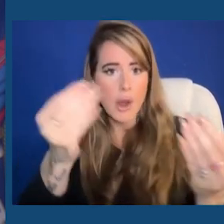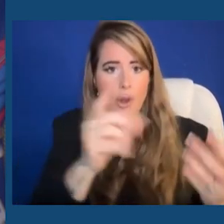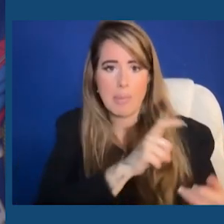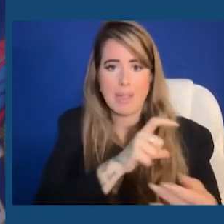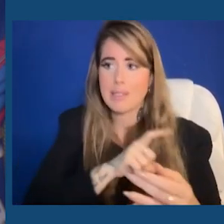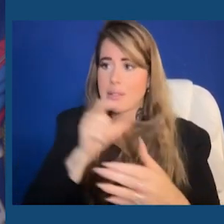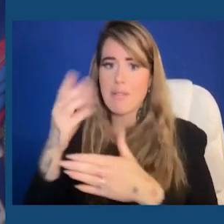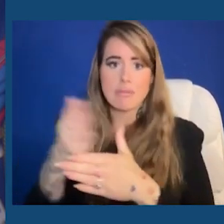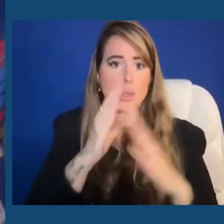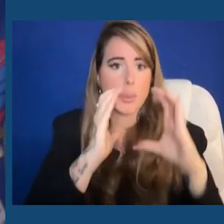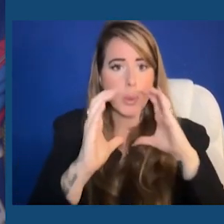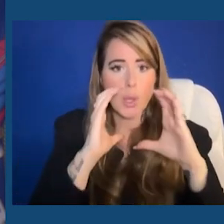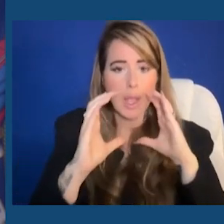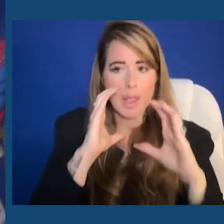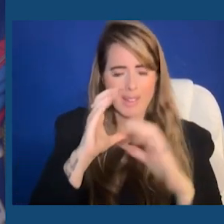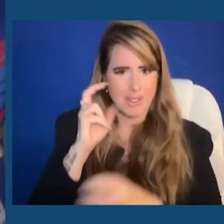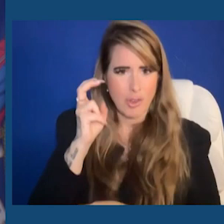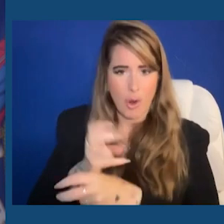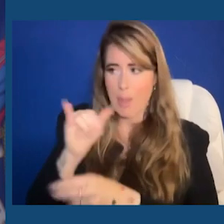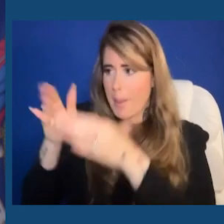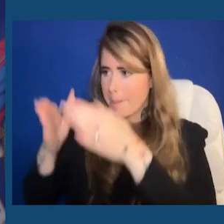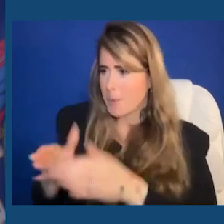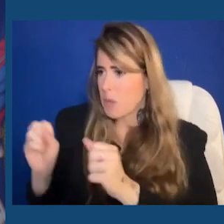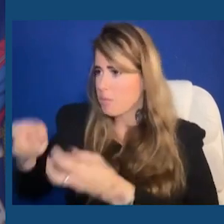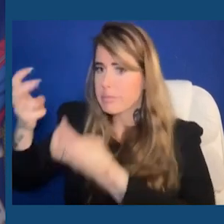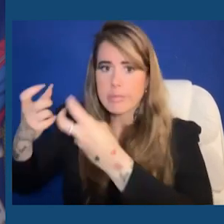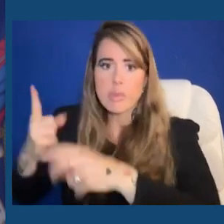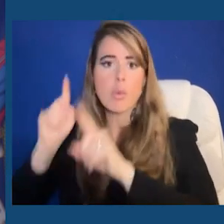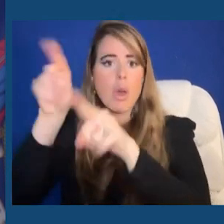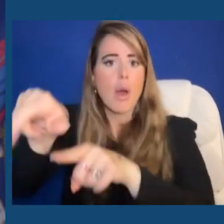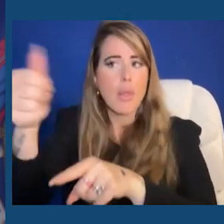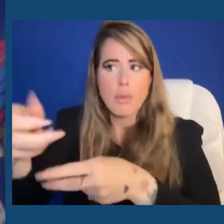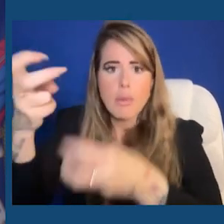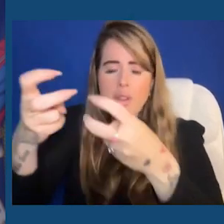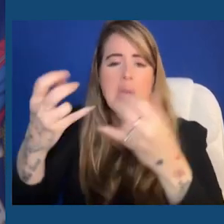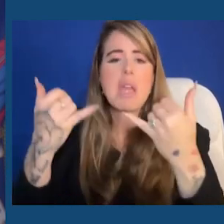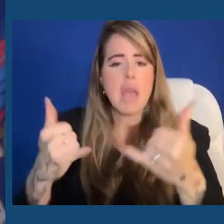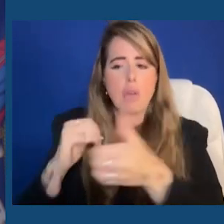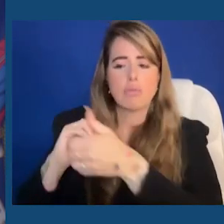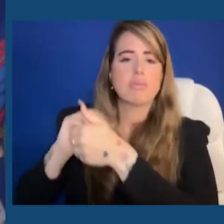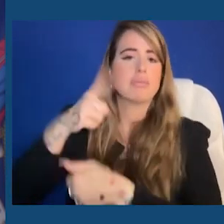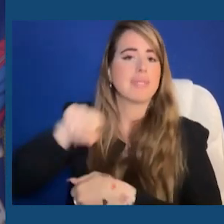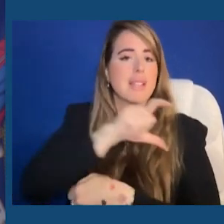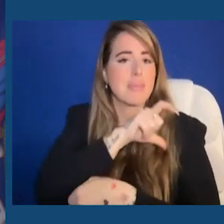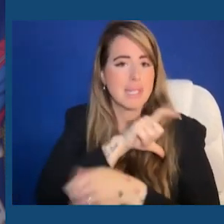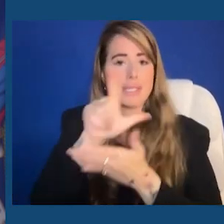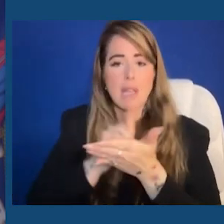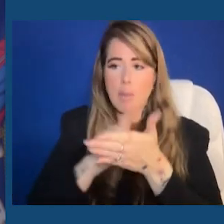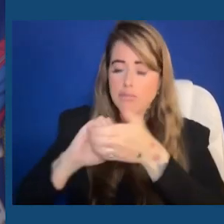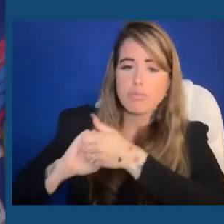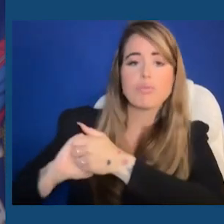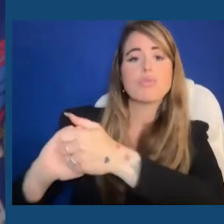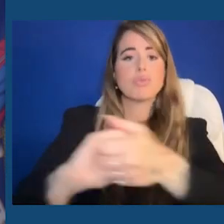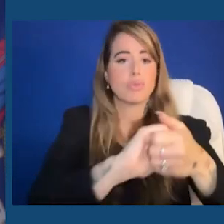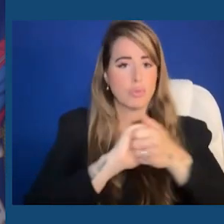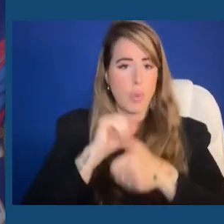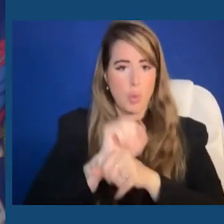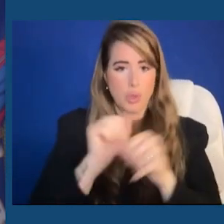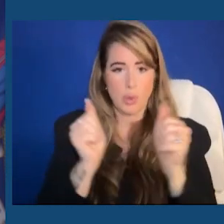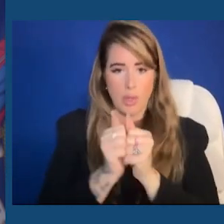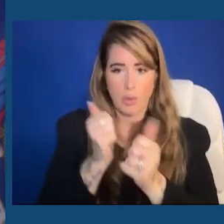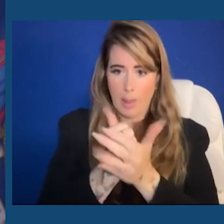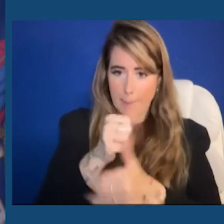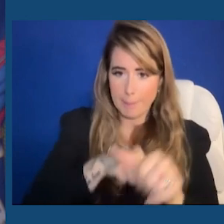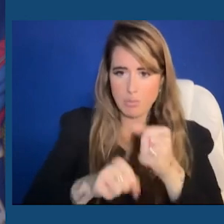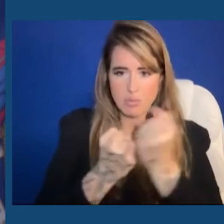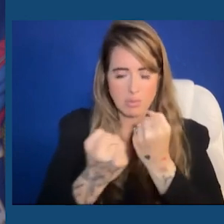hard. Mr. District Attorney, this is going to help you out. It's going to help you collaborate with the other DAs in a way that's really important to us. So we'll have teams of